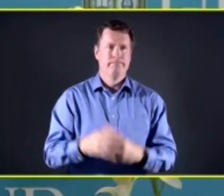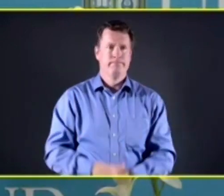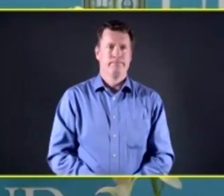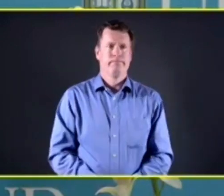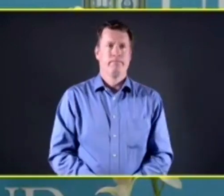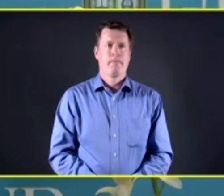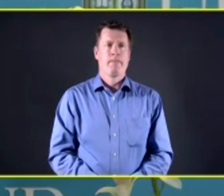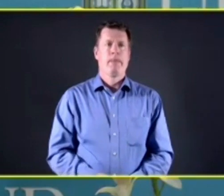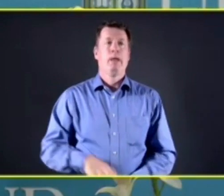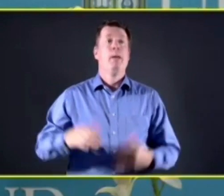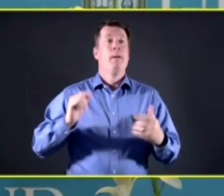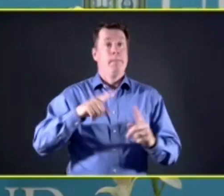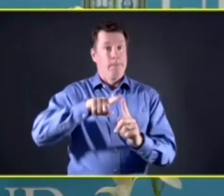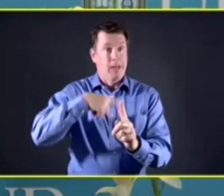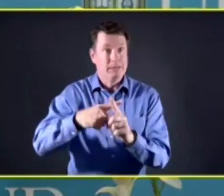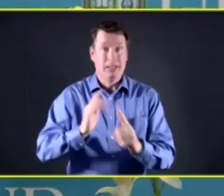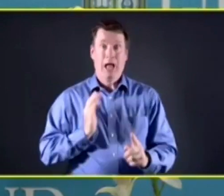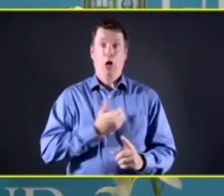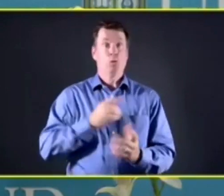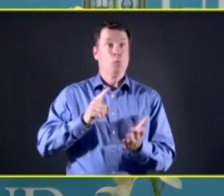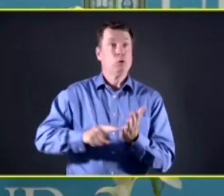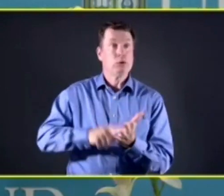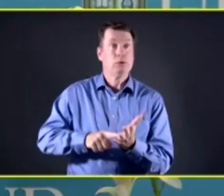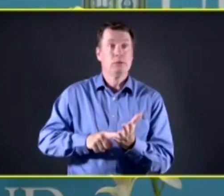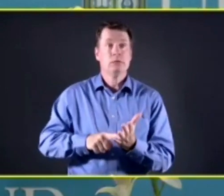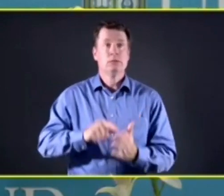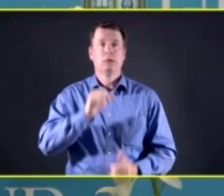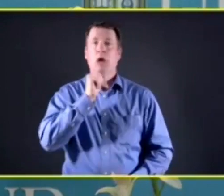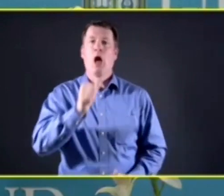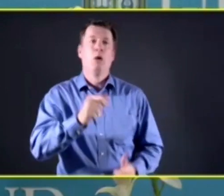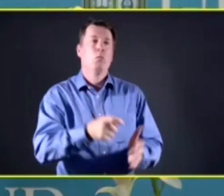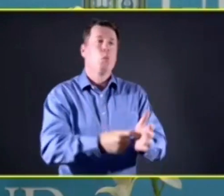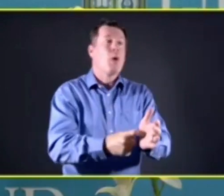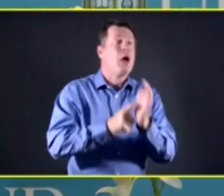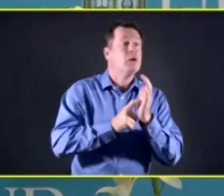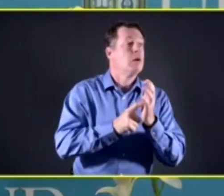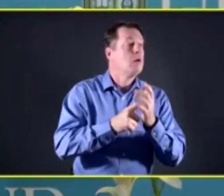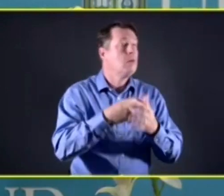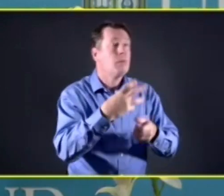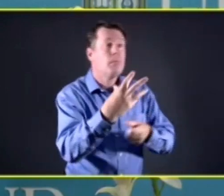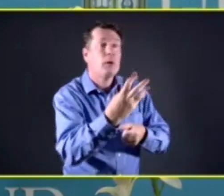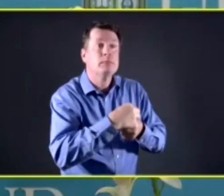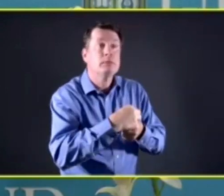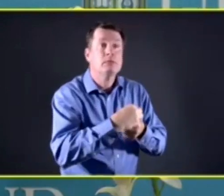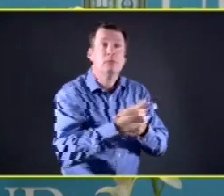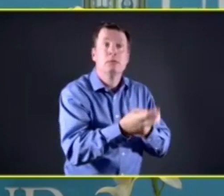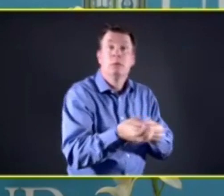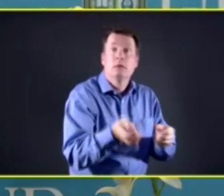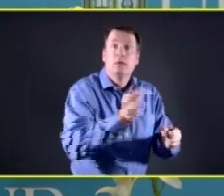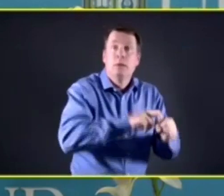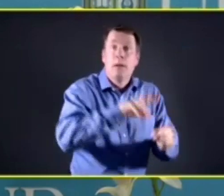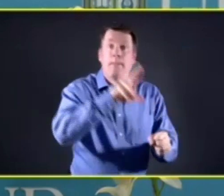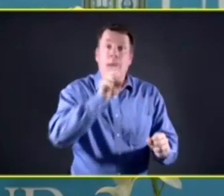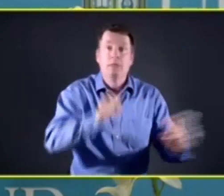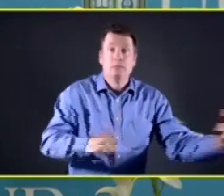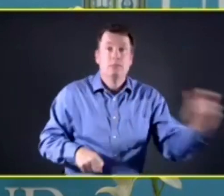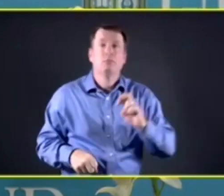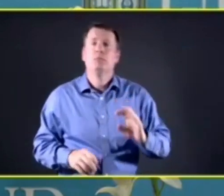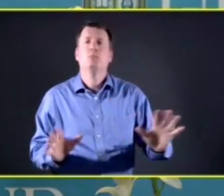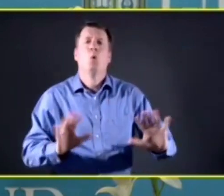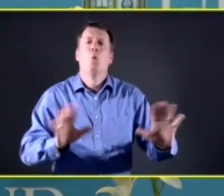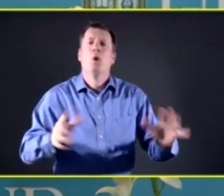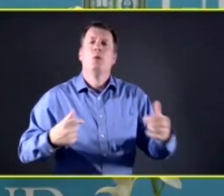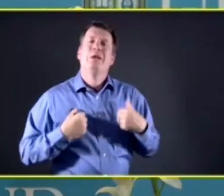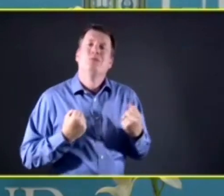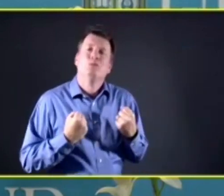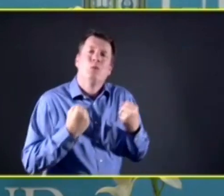people are. Even if we don't get that, we would even consider putting up tents and parking lots